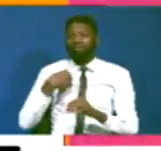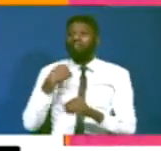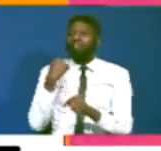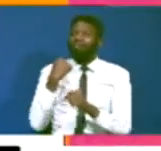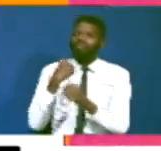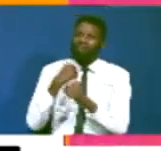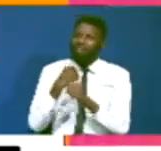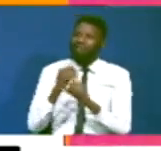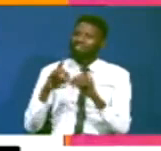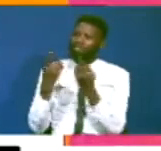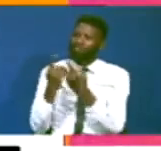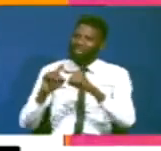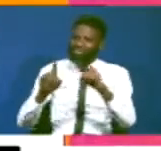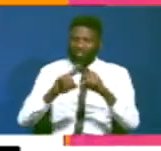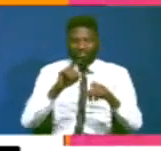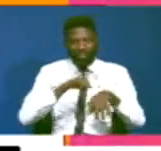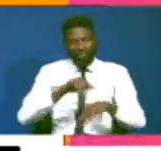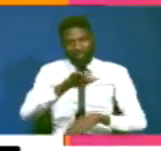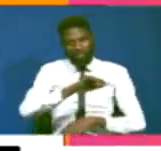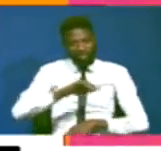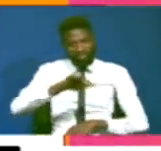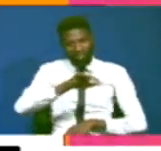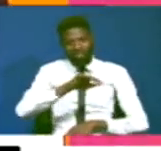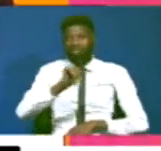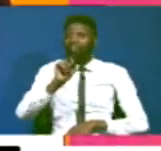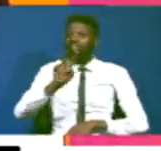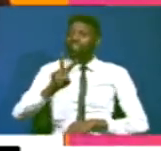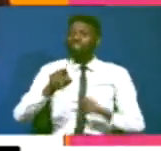when I got to radio and television, my mind was completely blown.